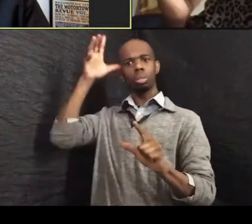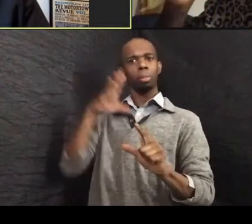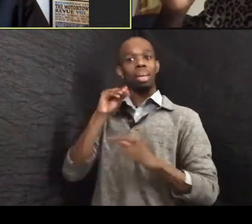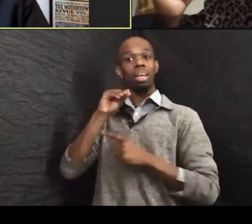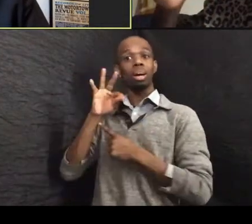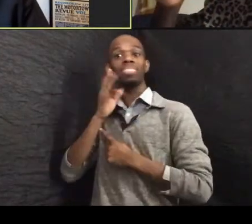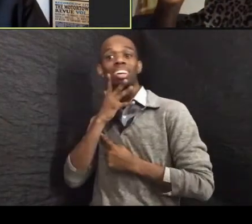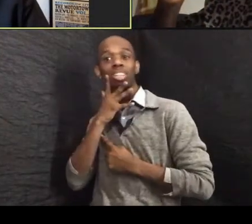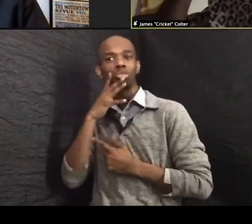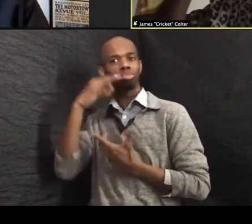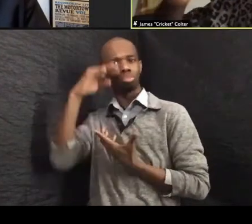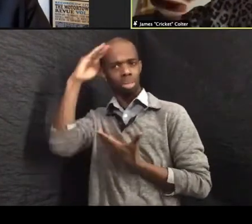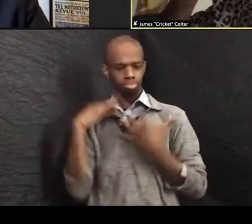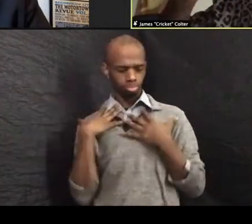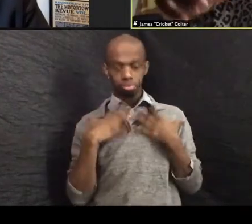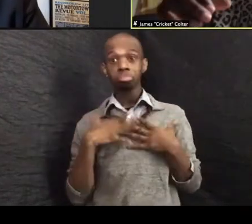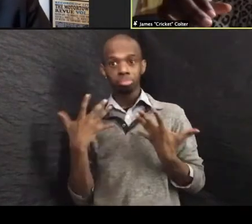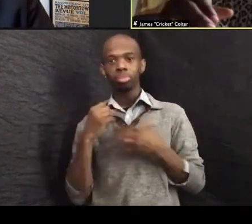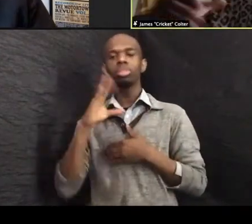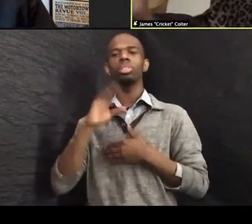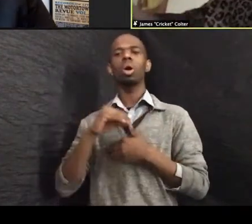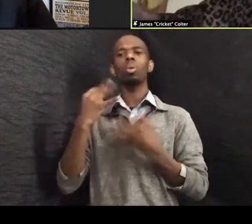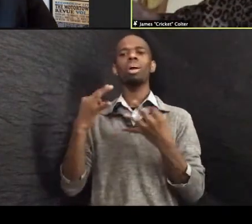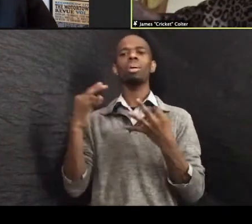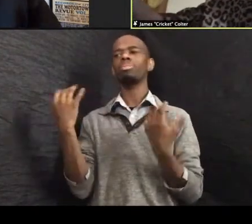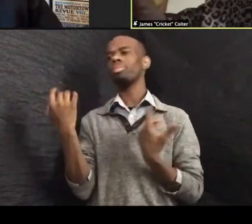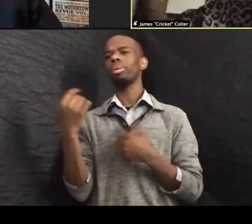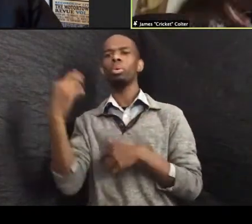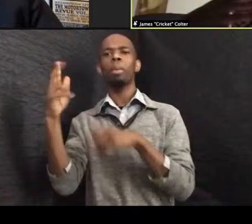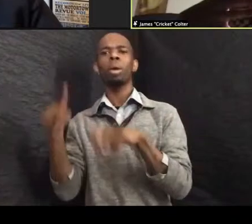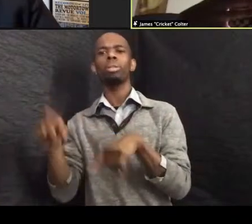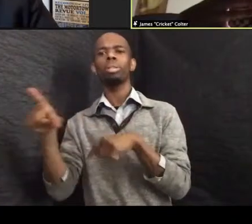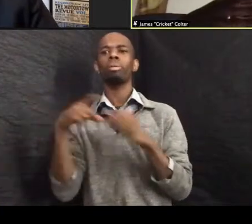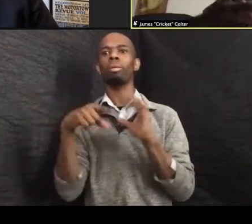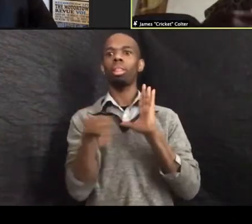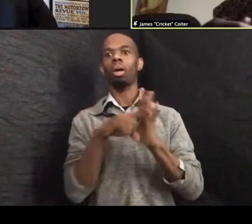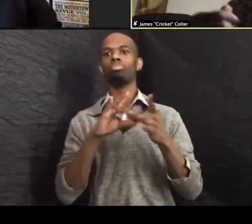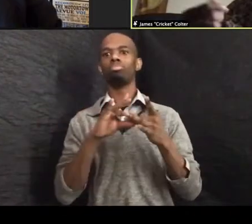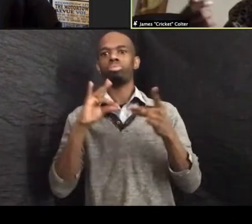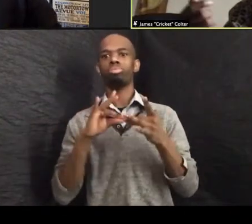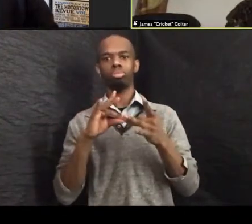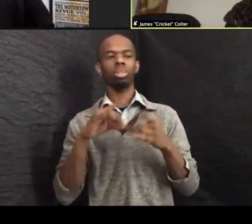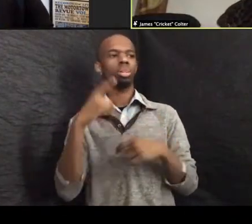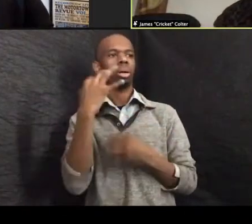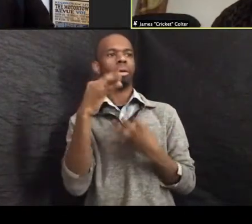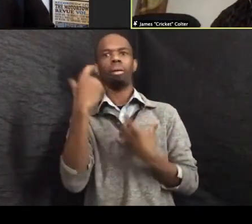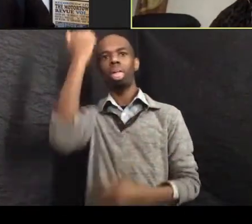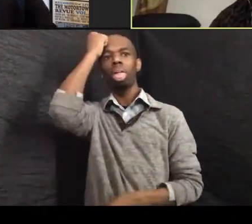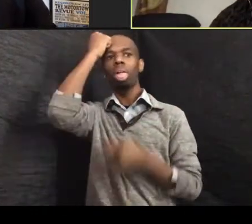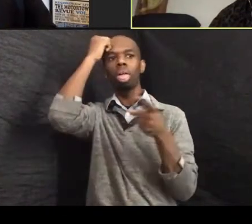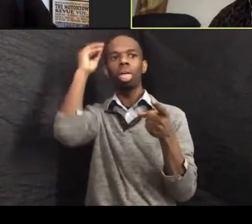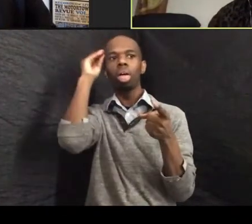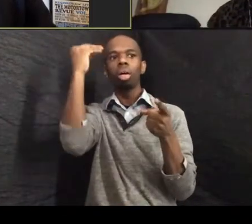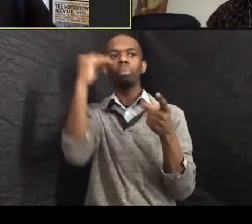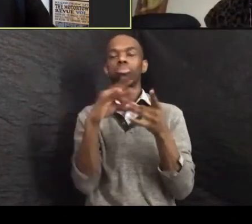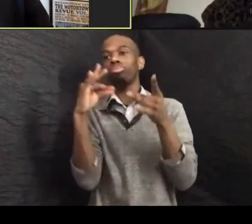when something was said or something was done, we came back to each other and could be like, yo, what the fuck is going on?